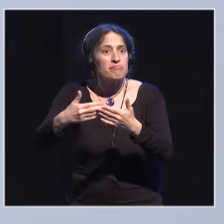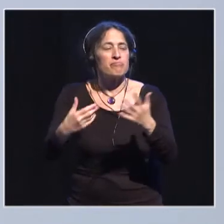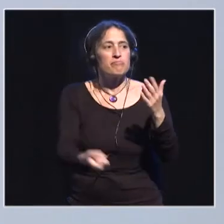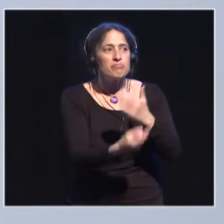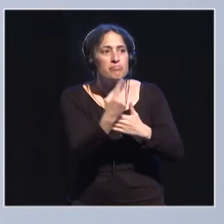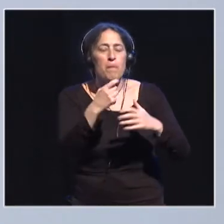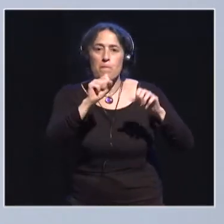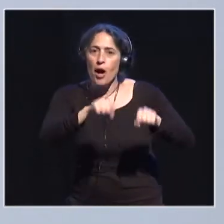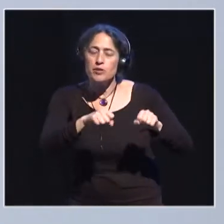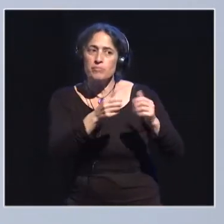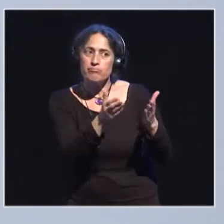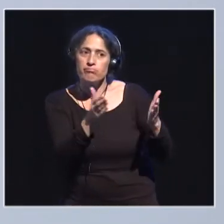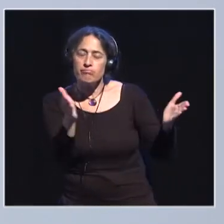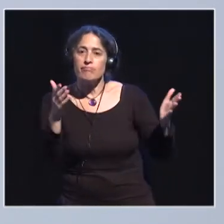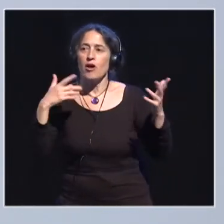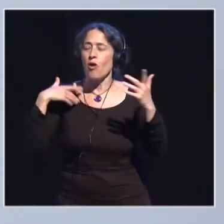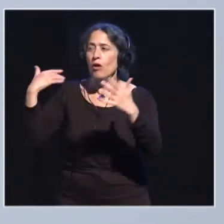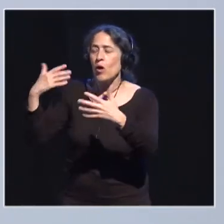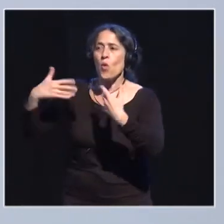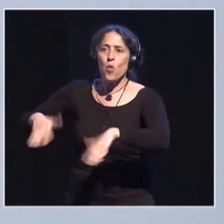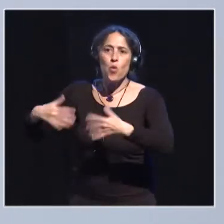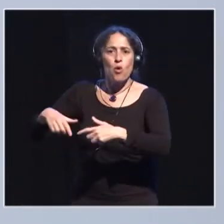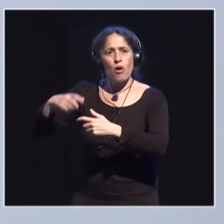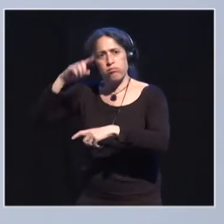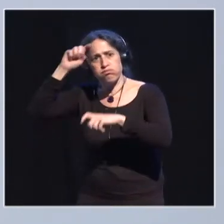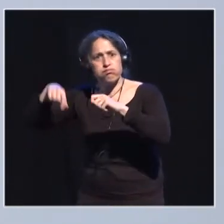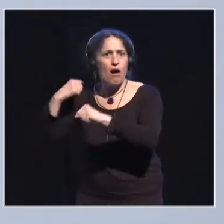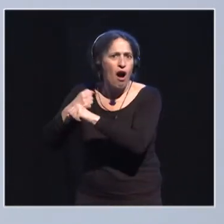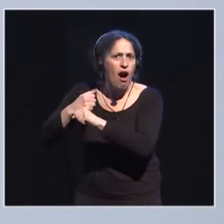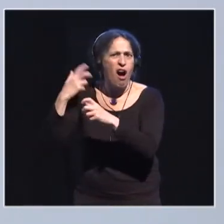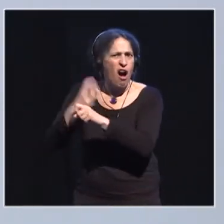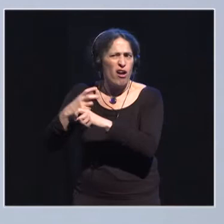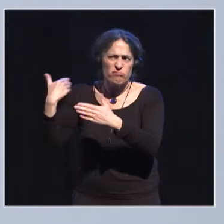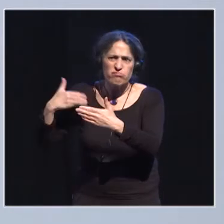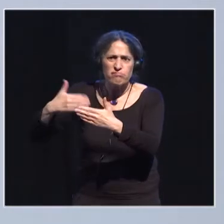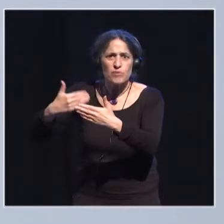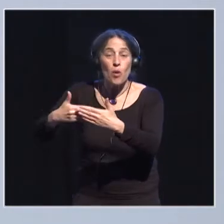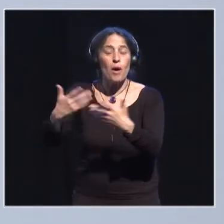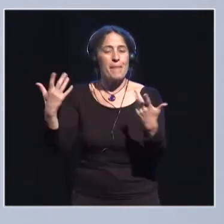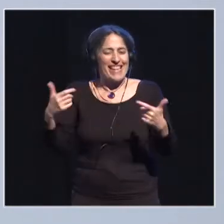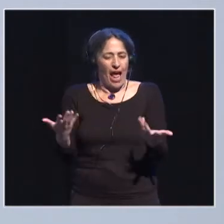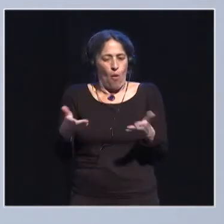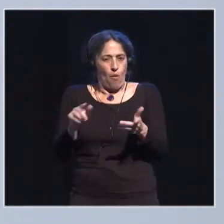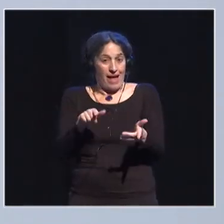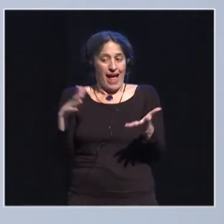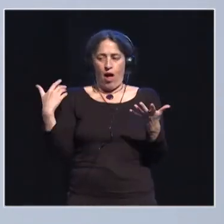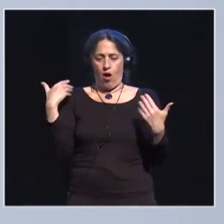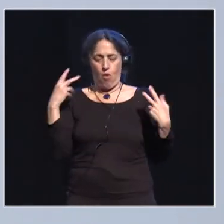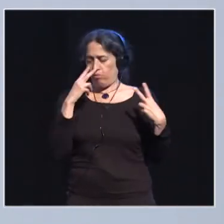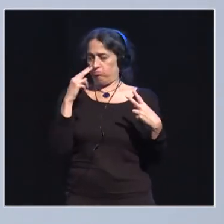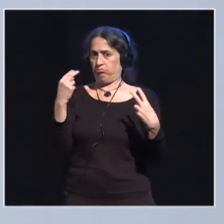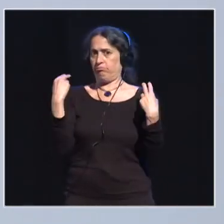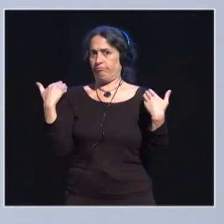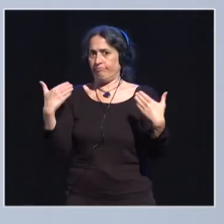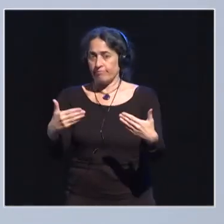we turn those learnings, those experiences into policy that will really drive growth? So my question to you